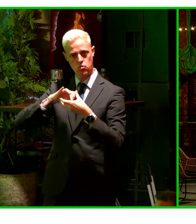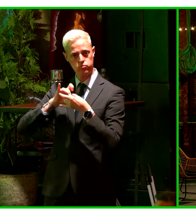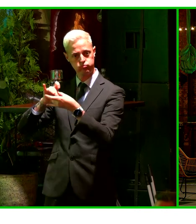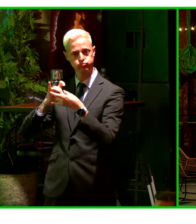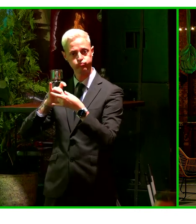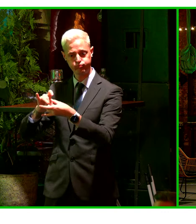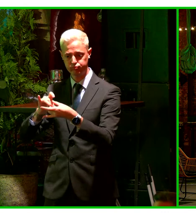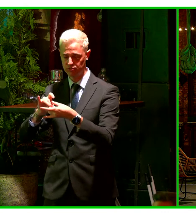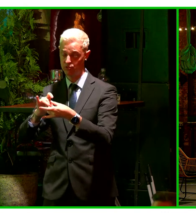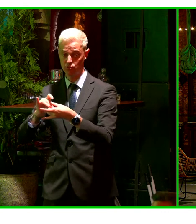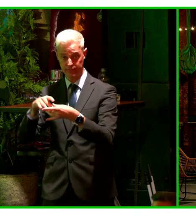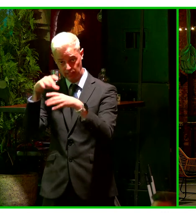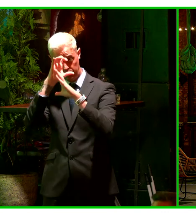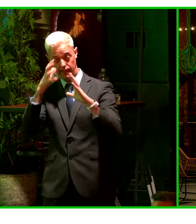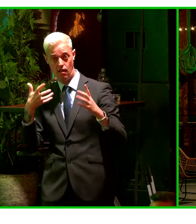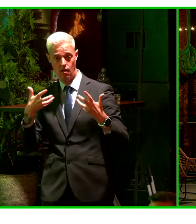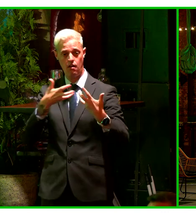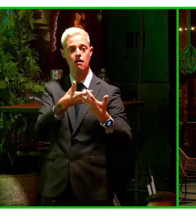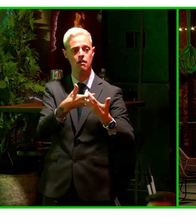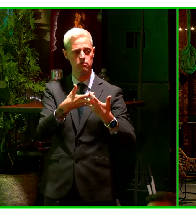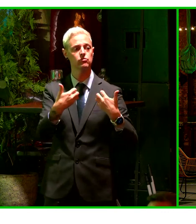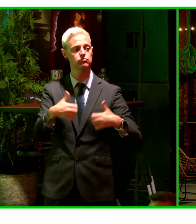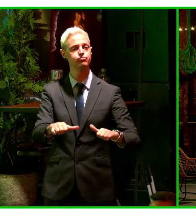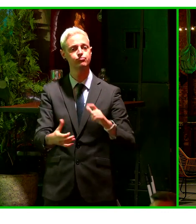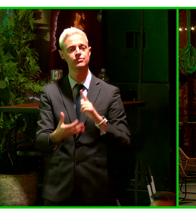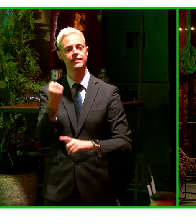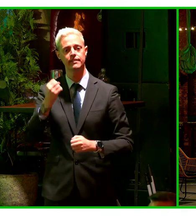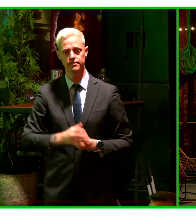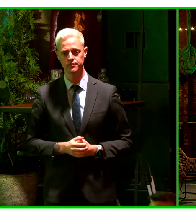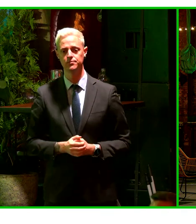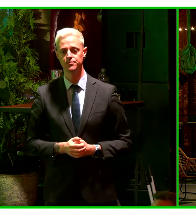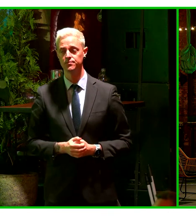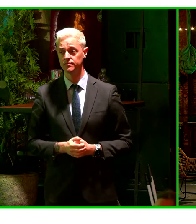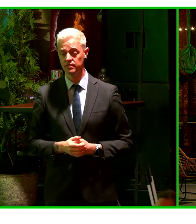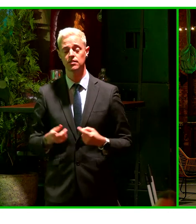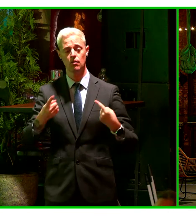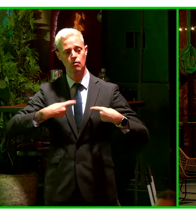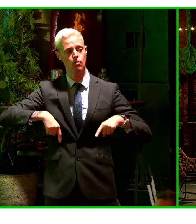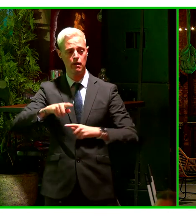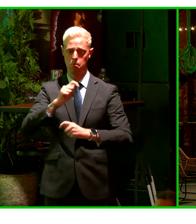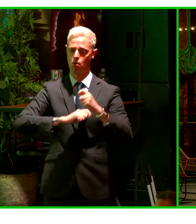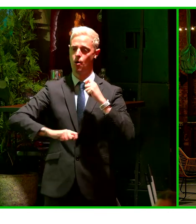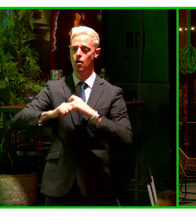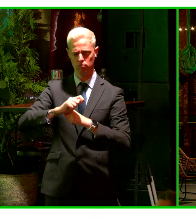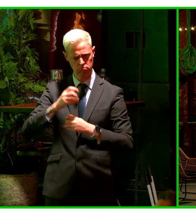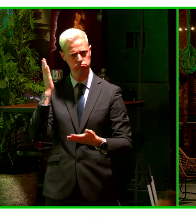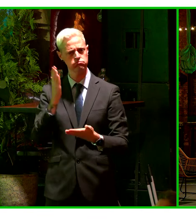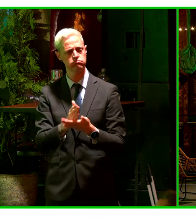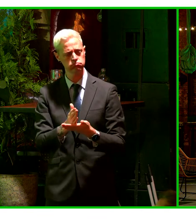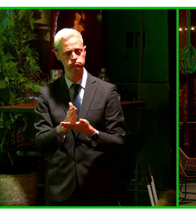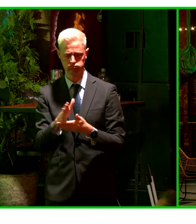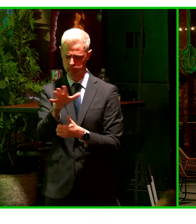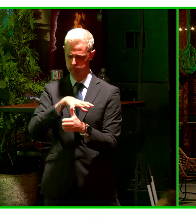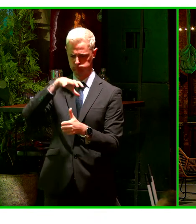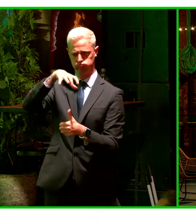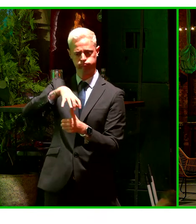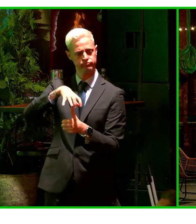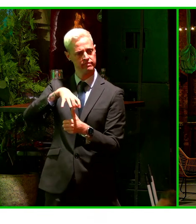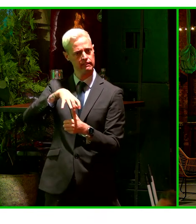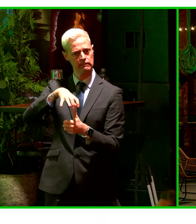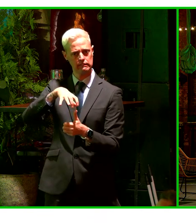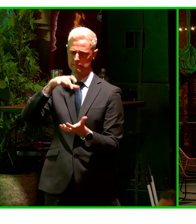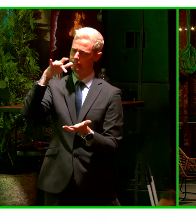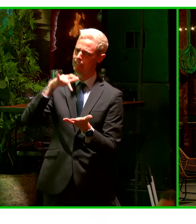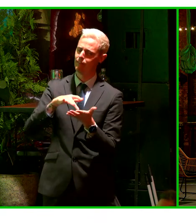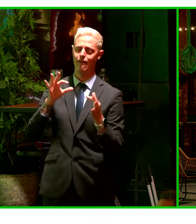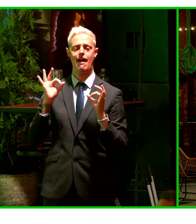them to this, I think they will buy in. And I think we can become genuinely a place that is a center of excellence when it